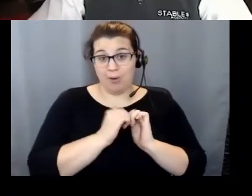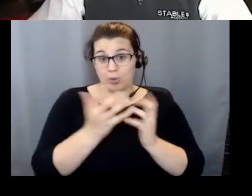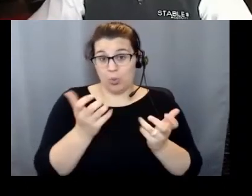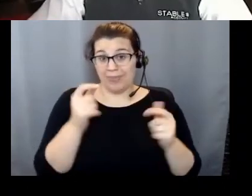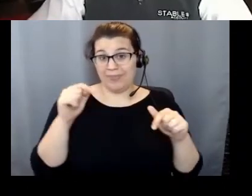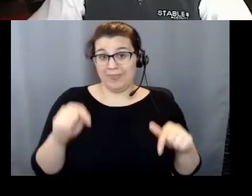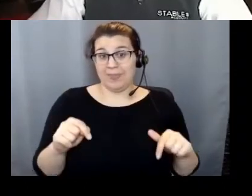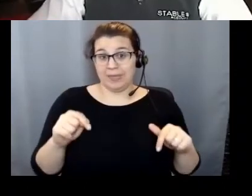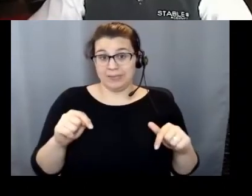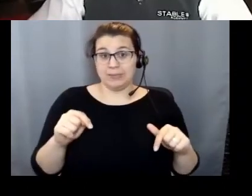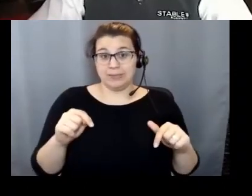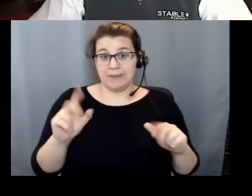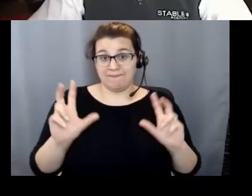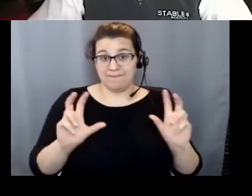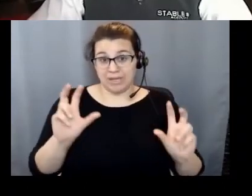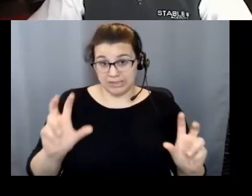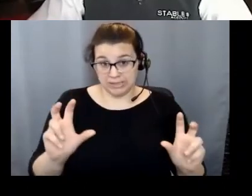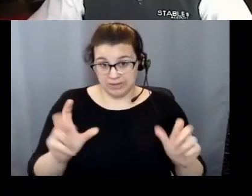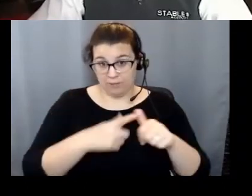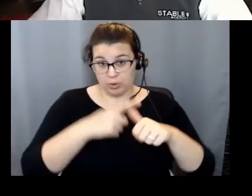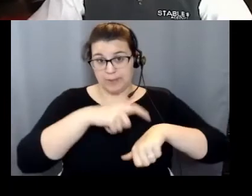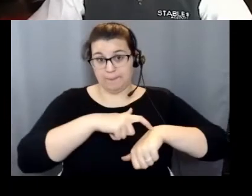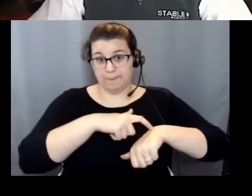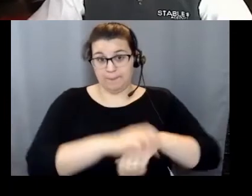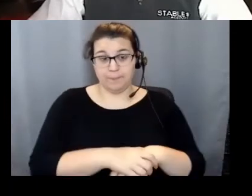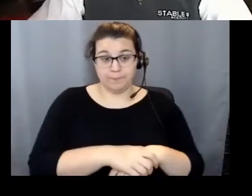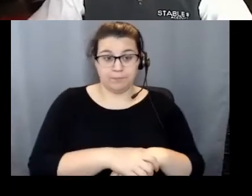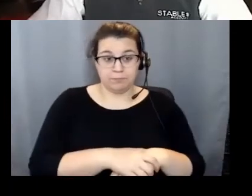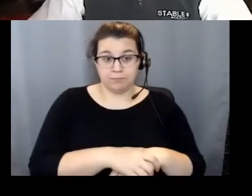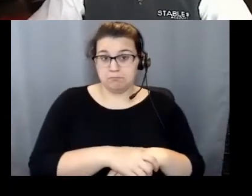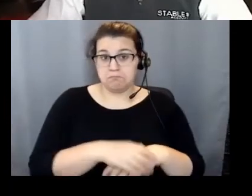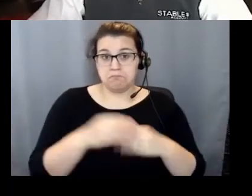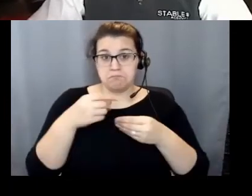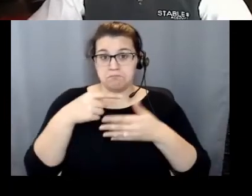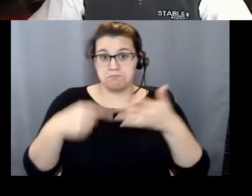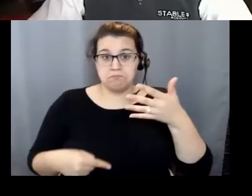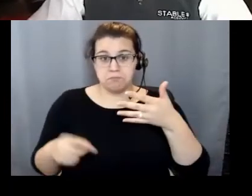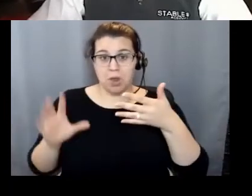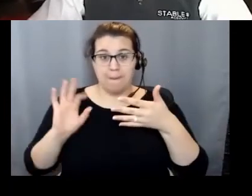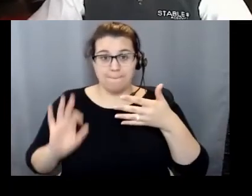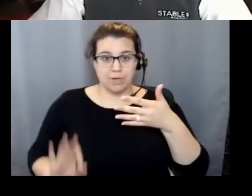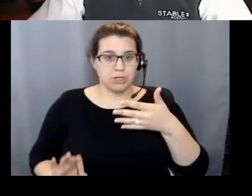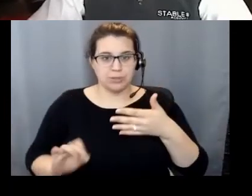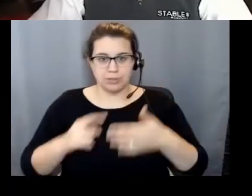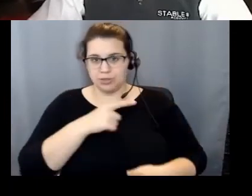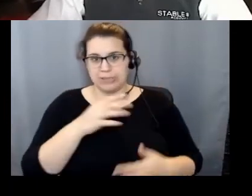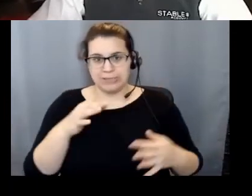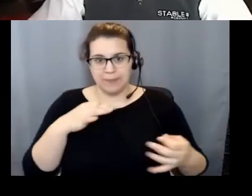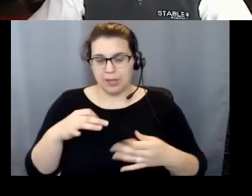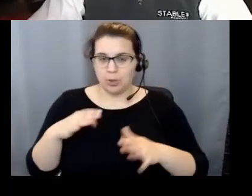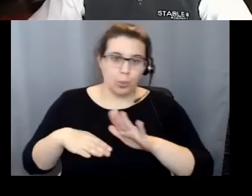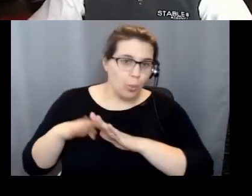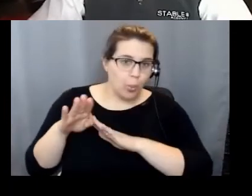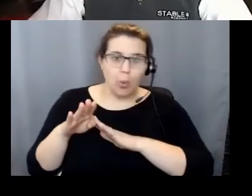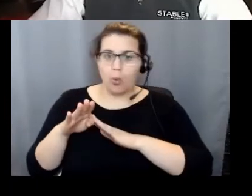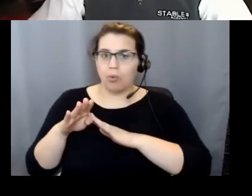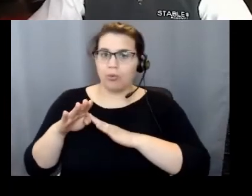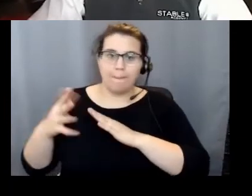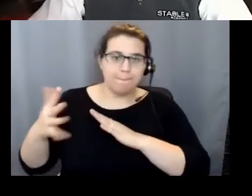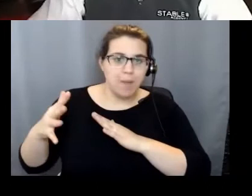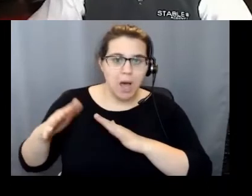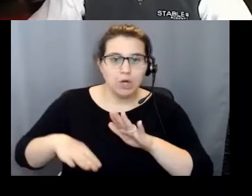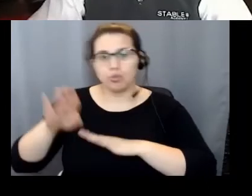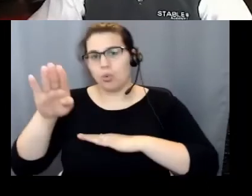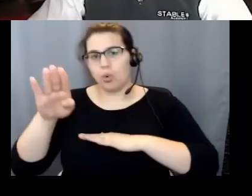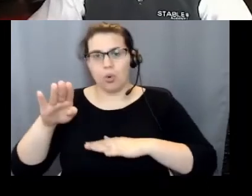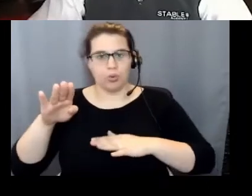contribution invested. And so you have all the investment options previously highlighted, your growth and moderate growth, conservative income, or